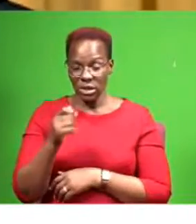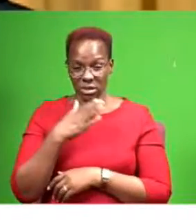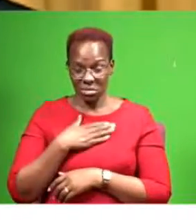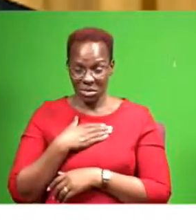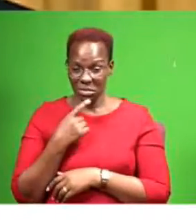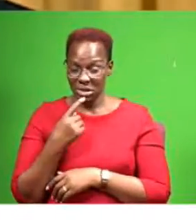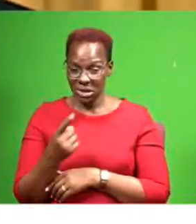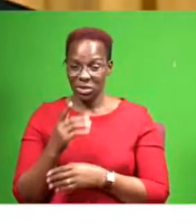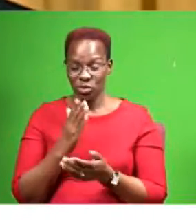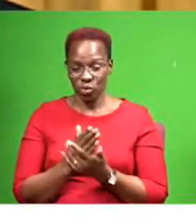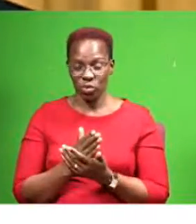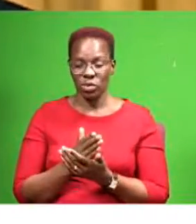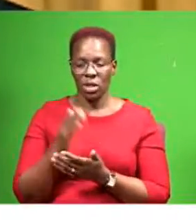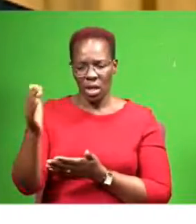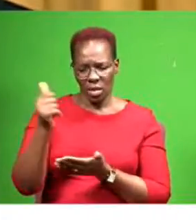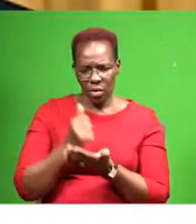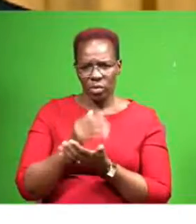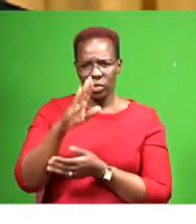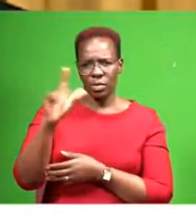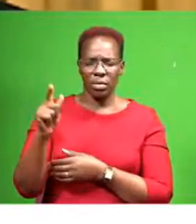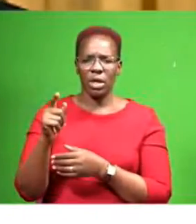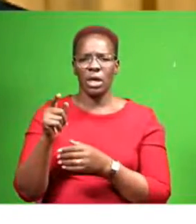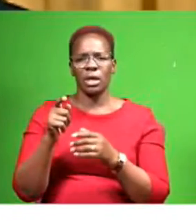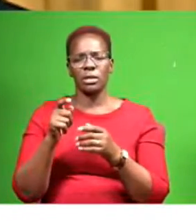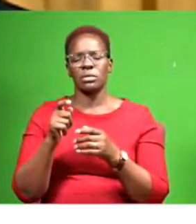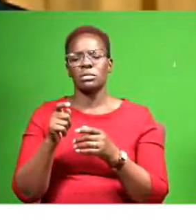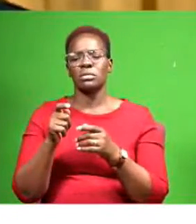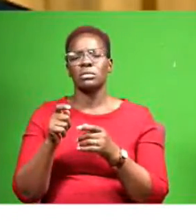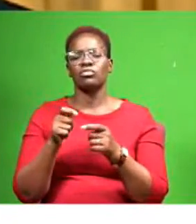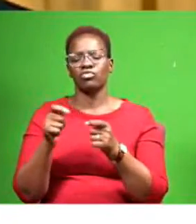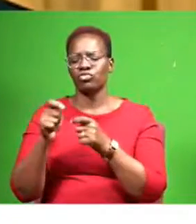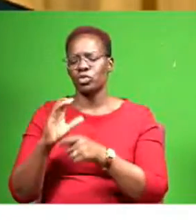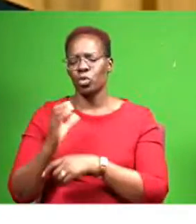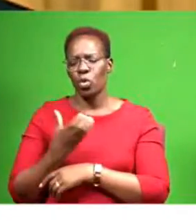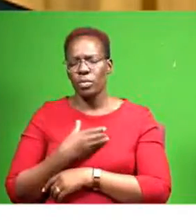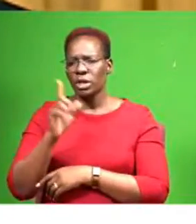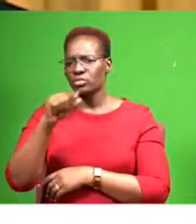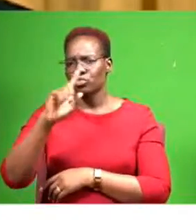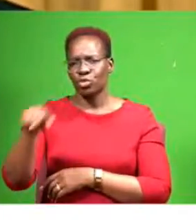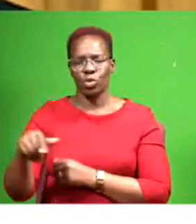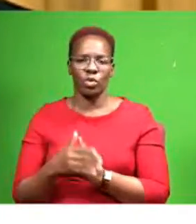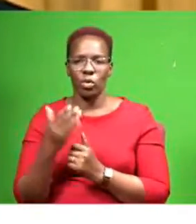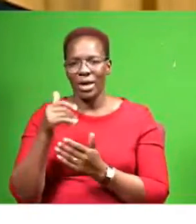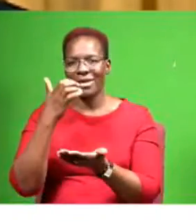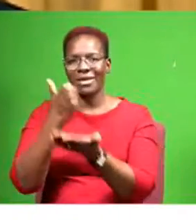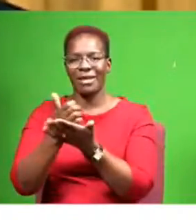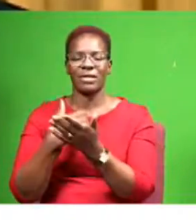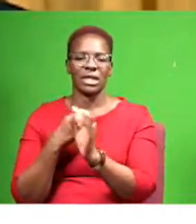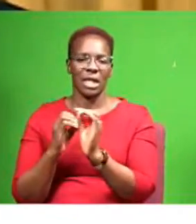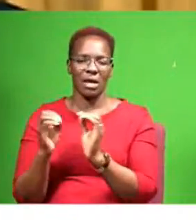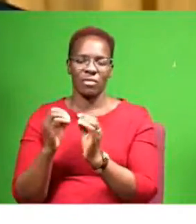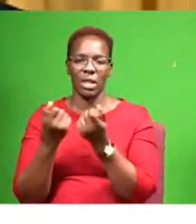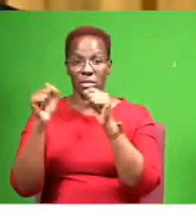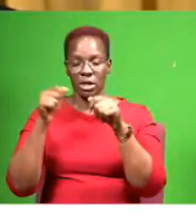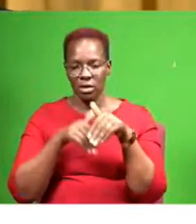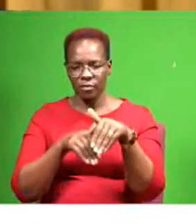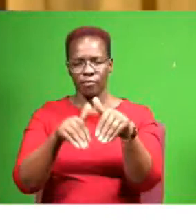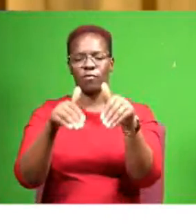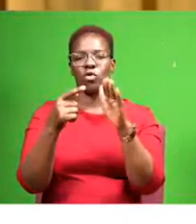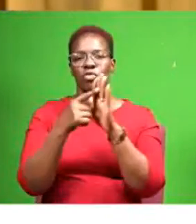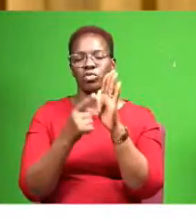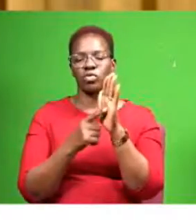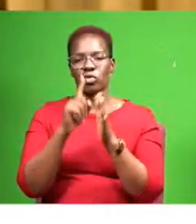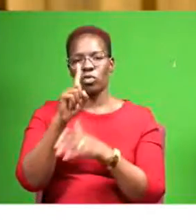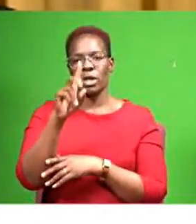Court found that the appointment of the BBI Steering Committee was unconstitutional, as there was no evidence that the President had complied with the provisions of